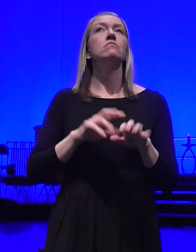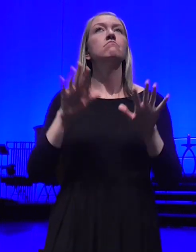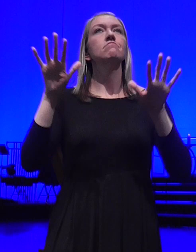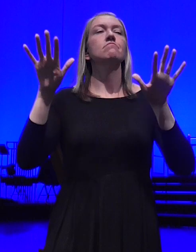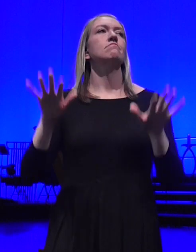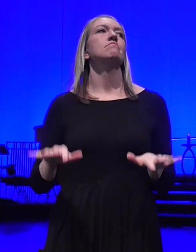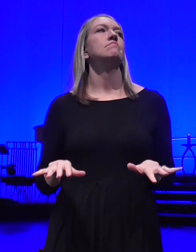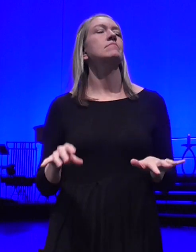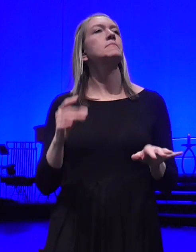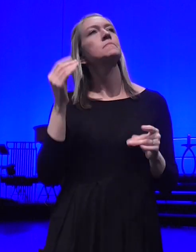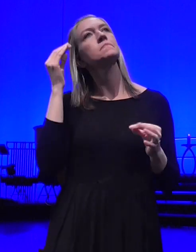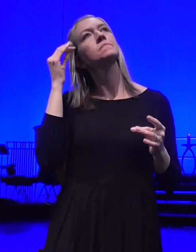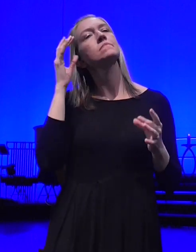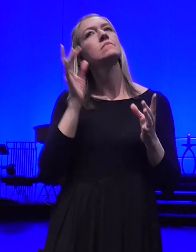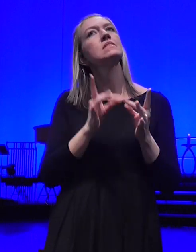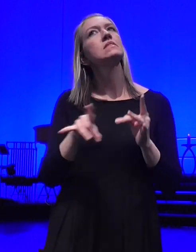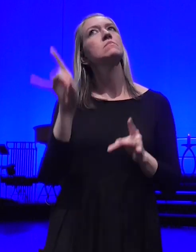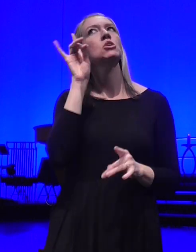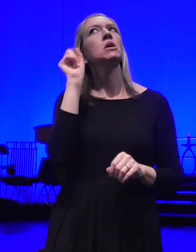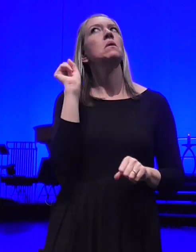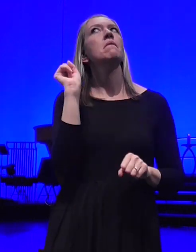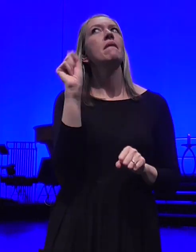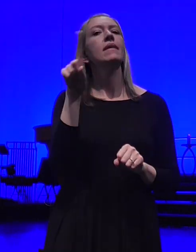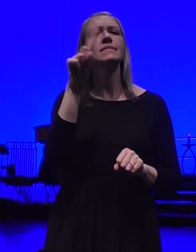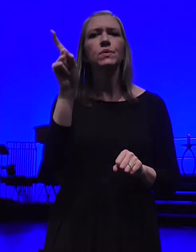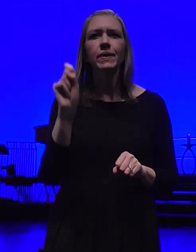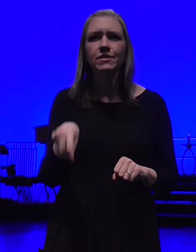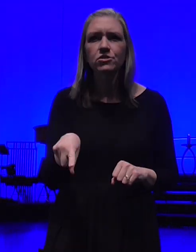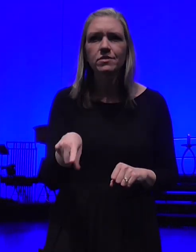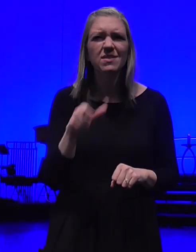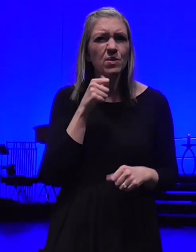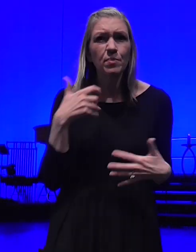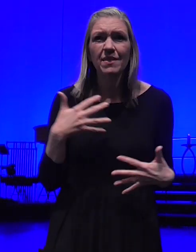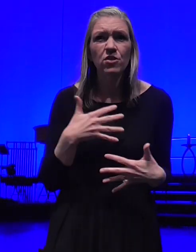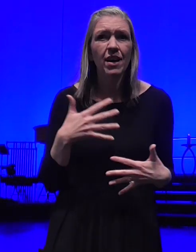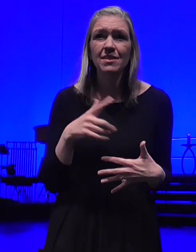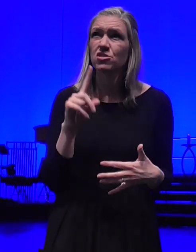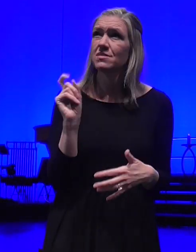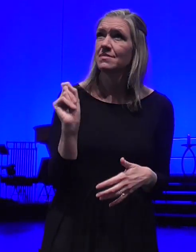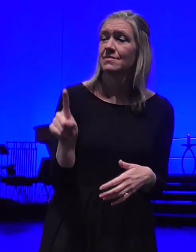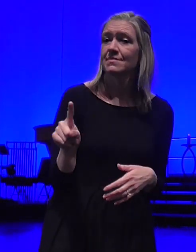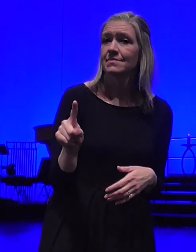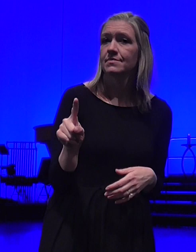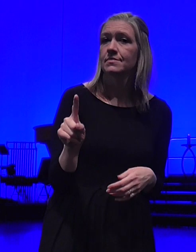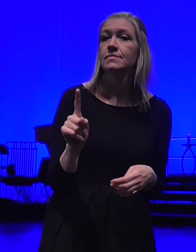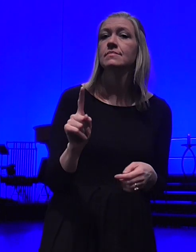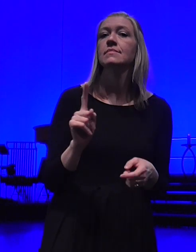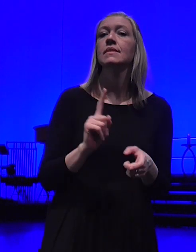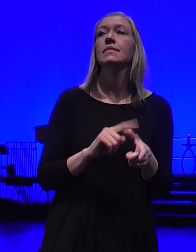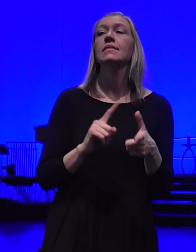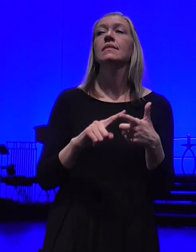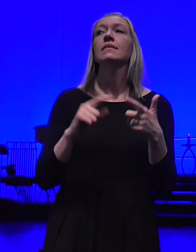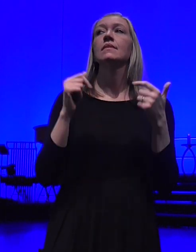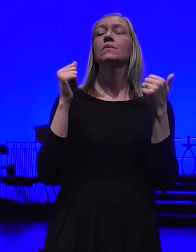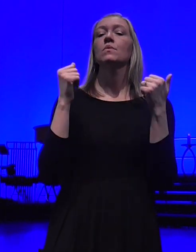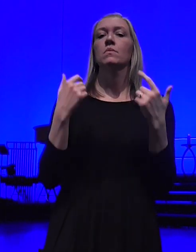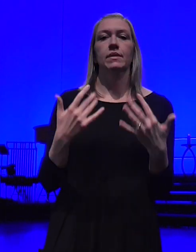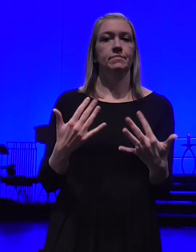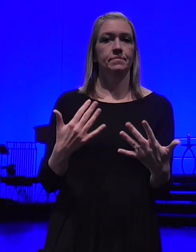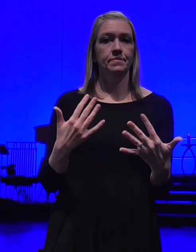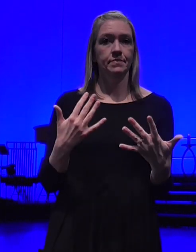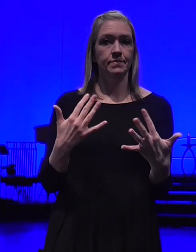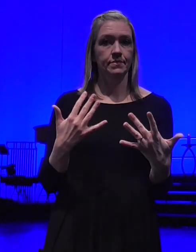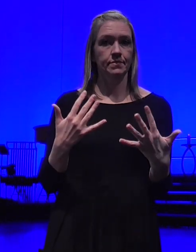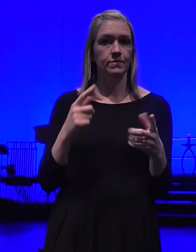question. Don't be afraid. Ask Spirit a question, and then wait for the answer. Now,